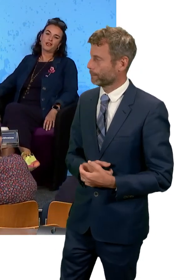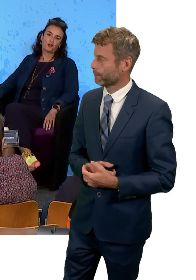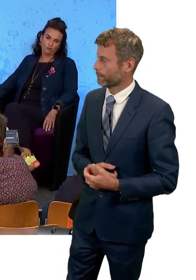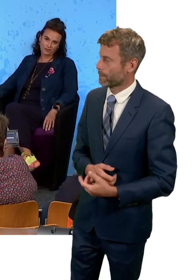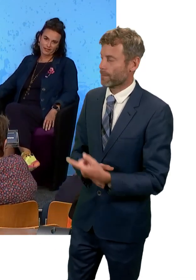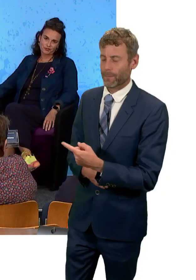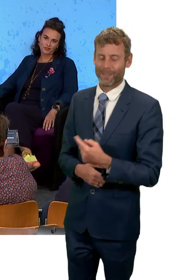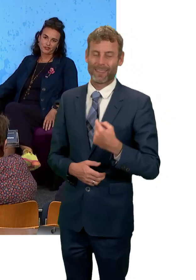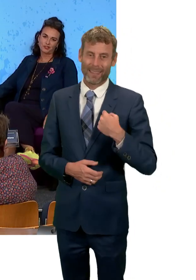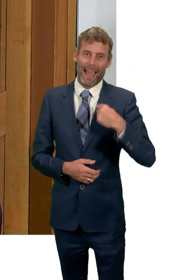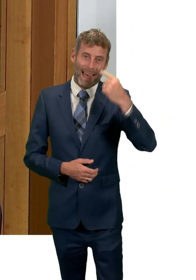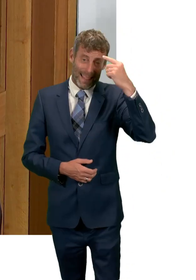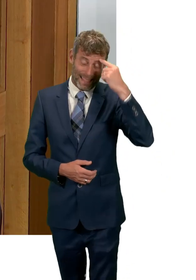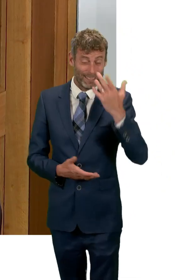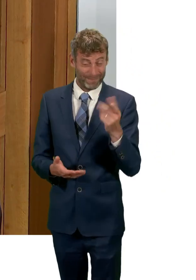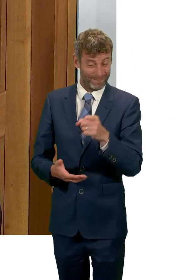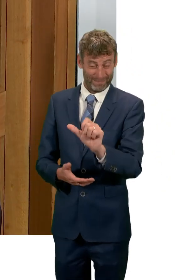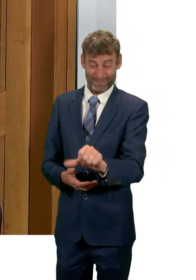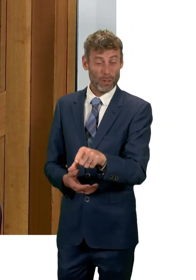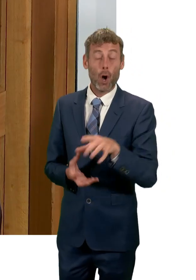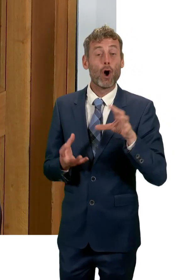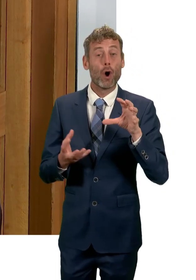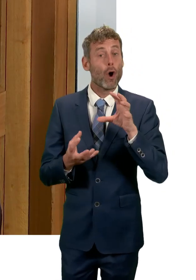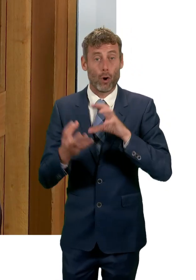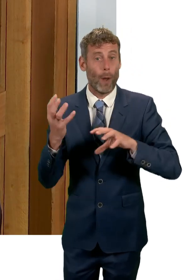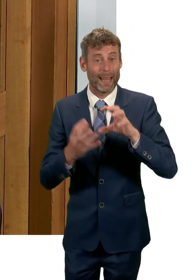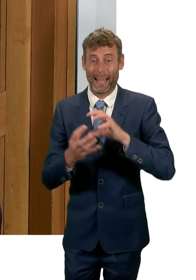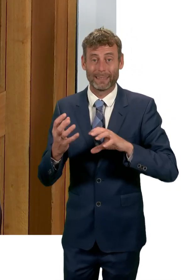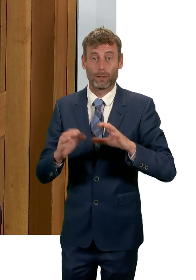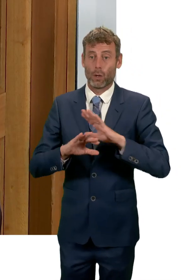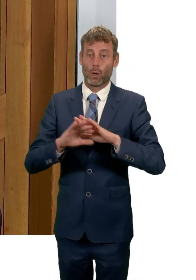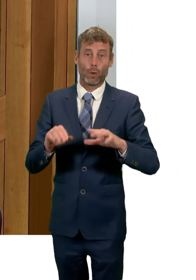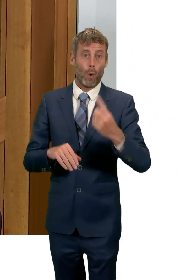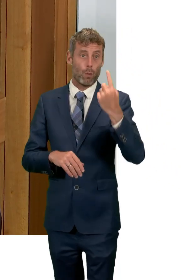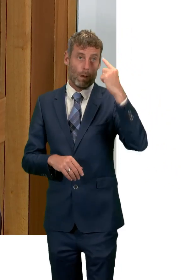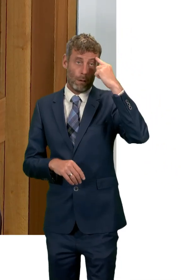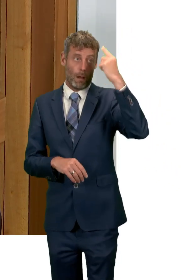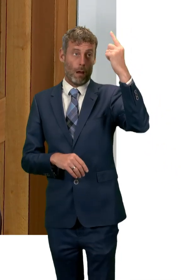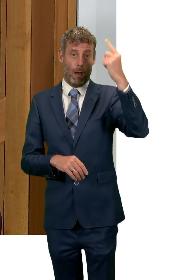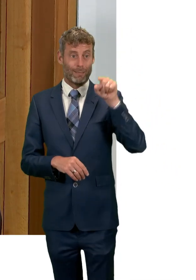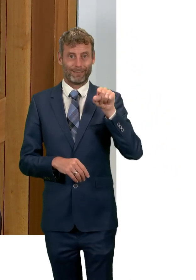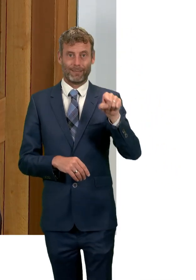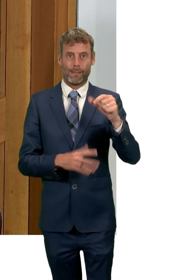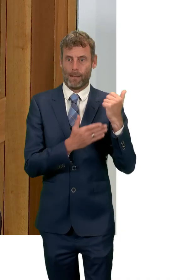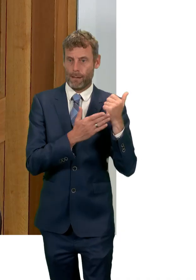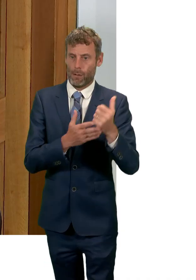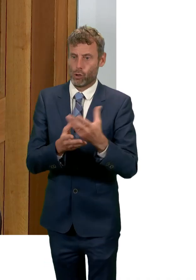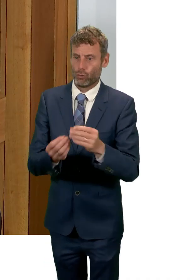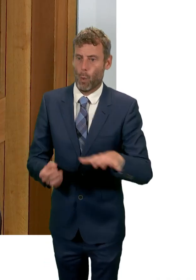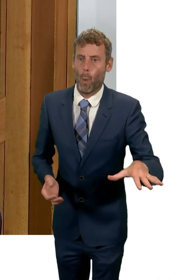it's very complex, isn't it? And there isn't actually going to be one solution that is going to work for all people.